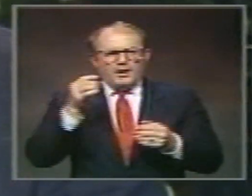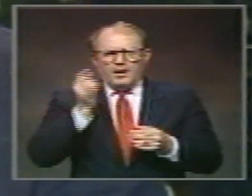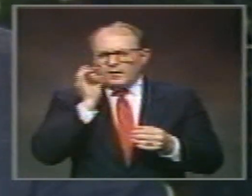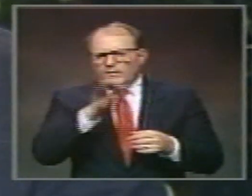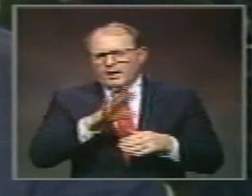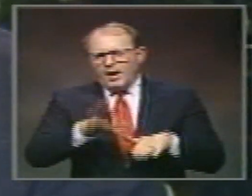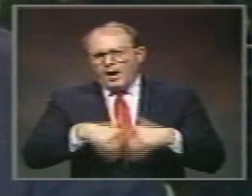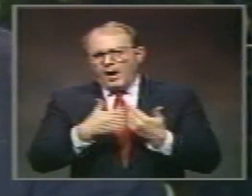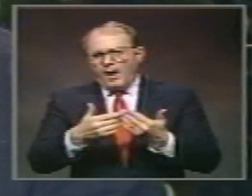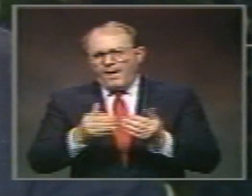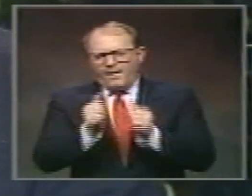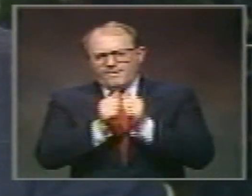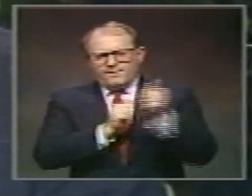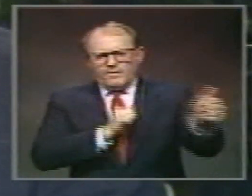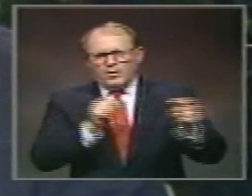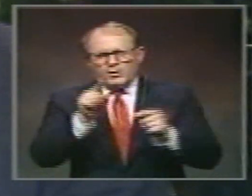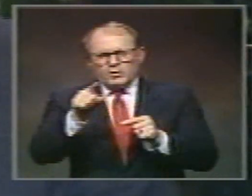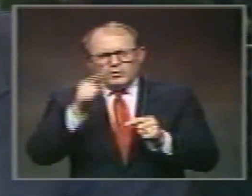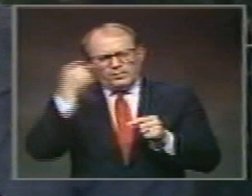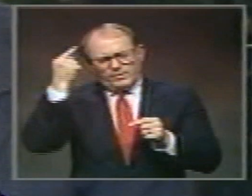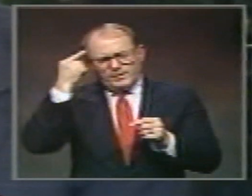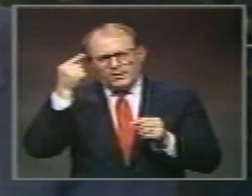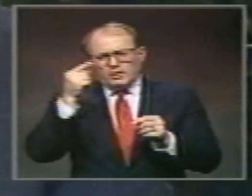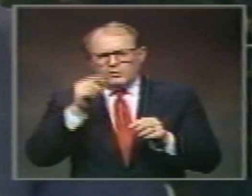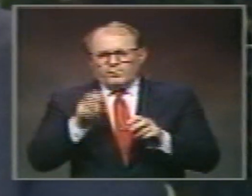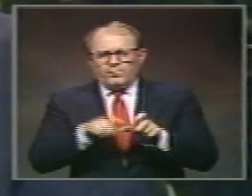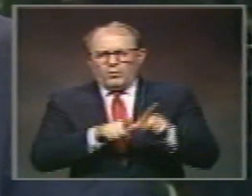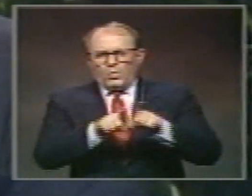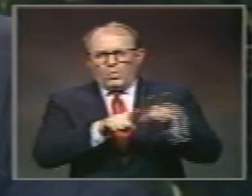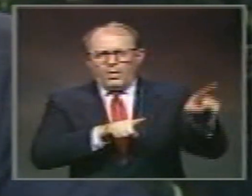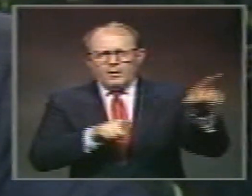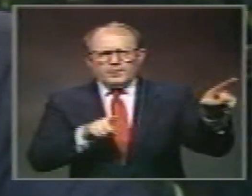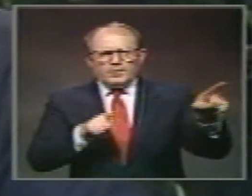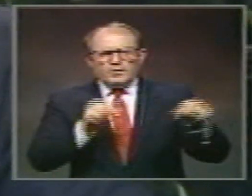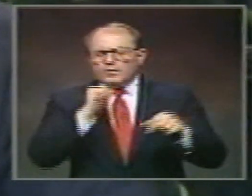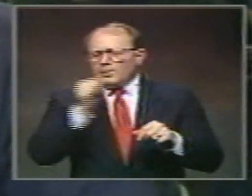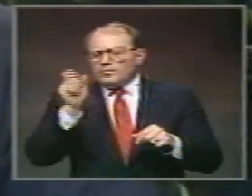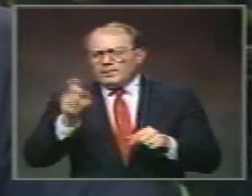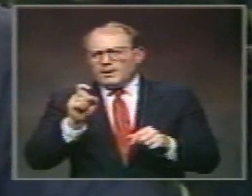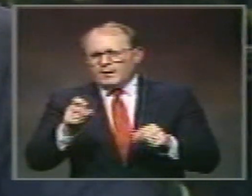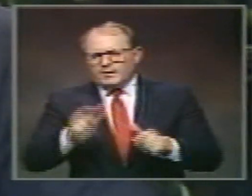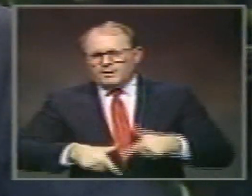God, you can come home today. You don't have to live in spiritual and moral